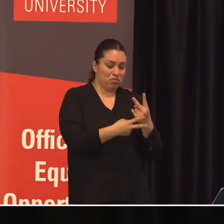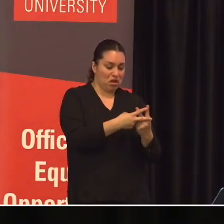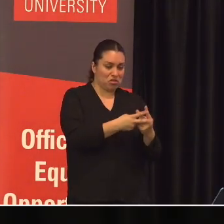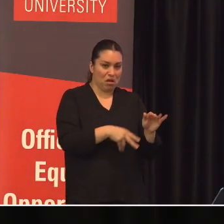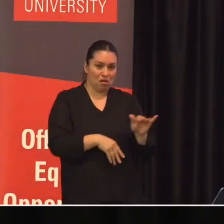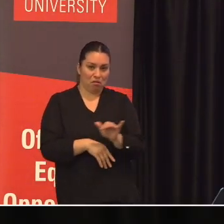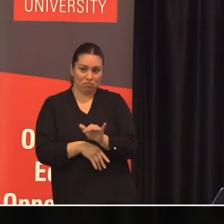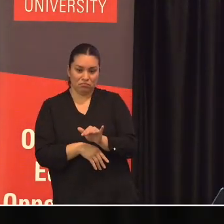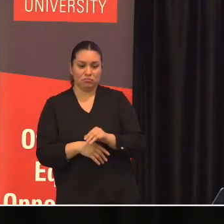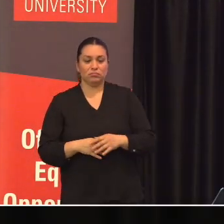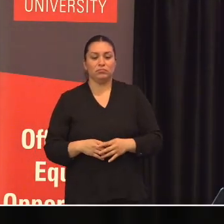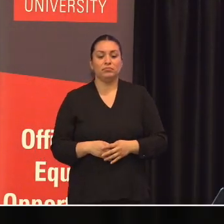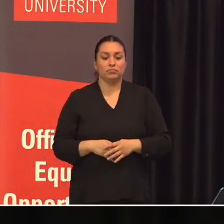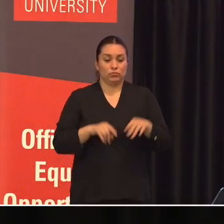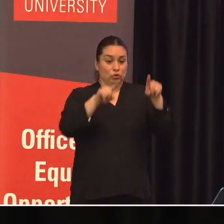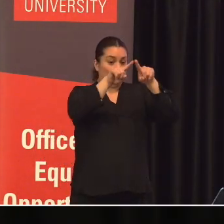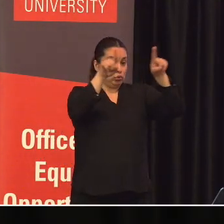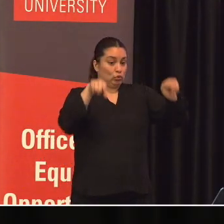Any other questions?